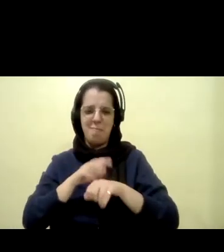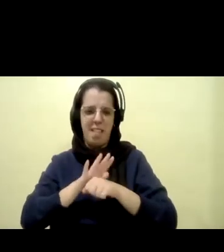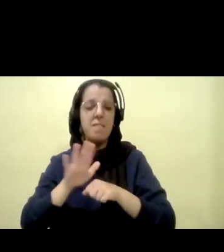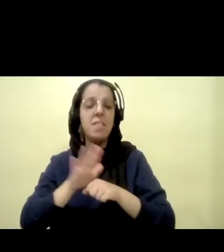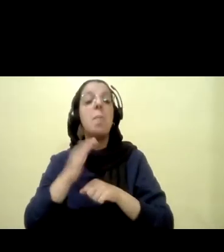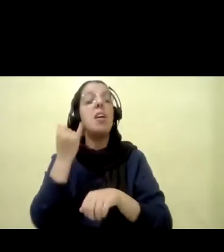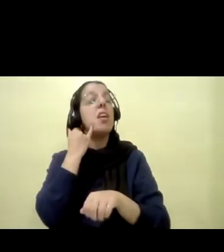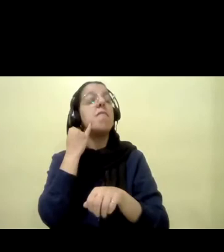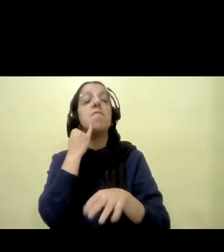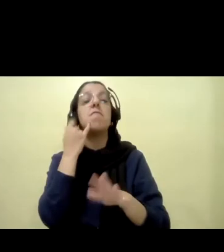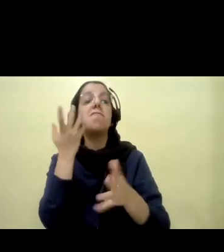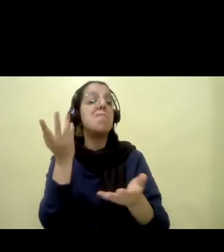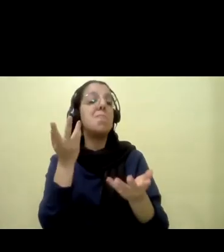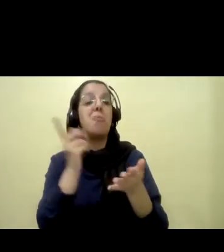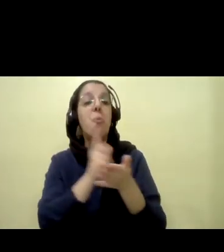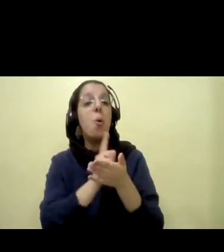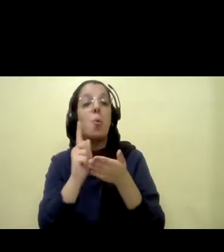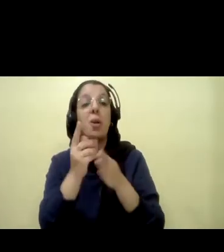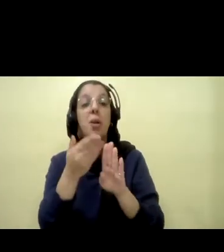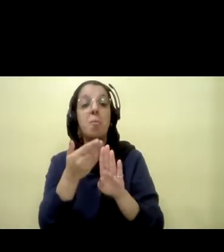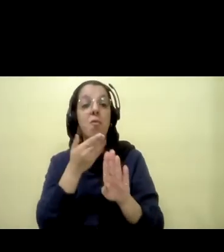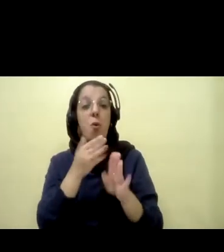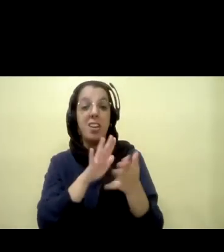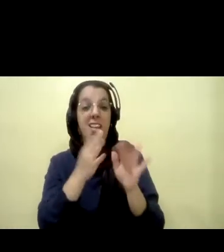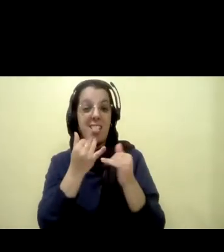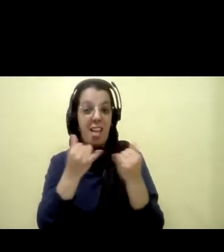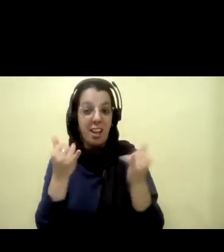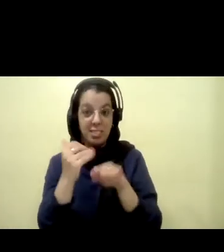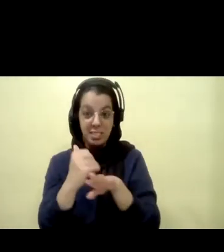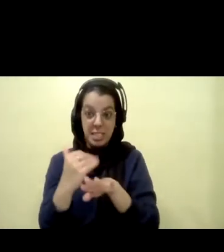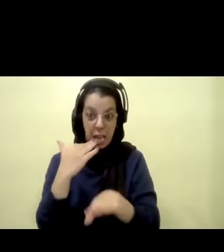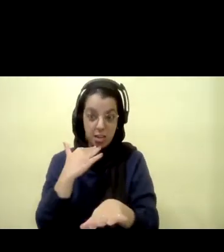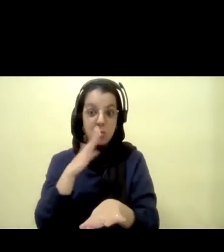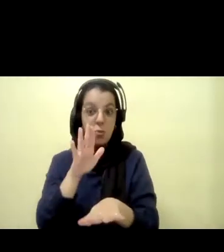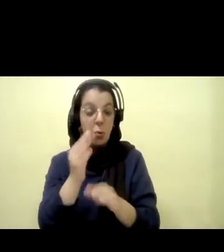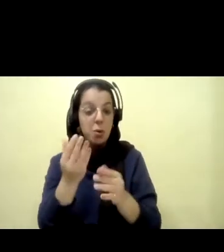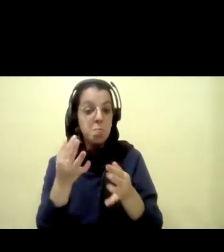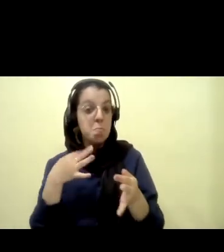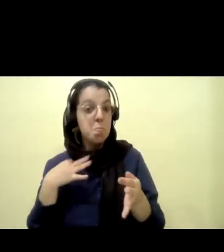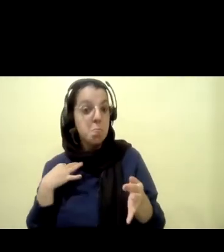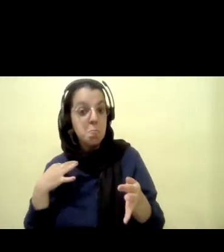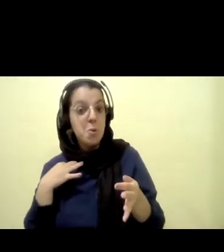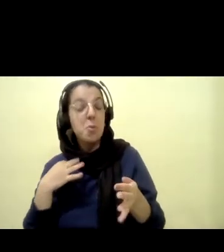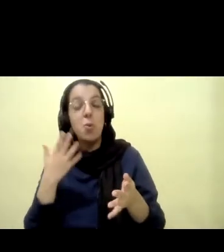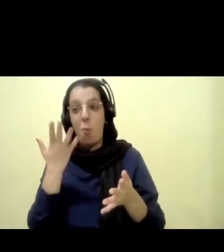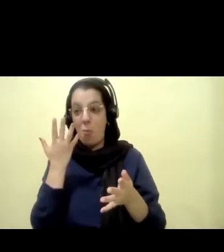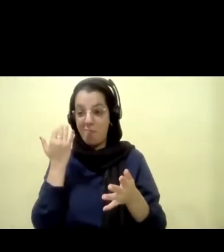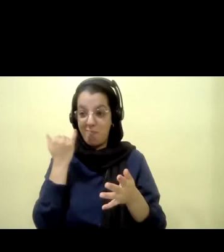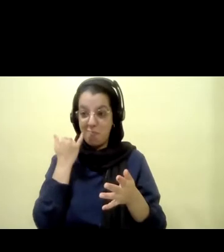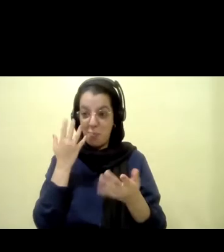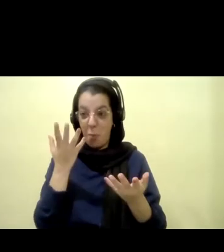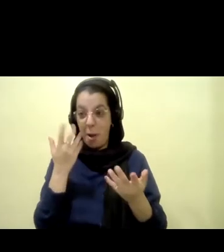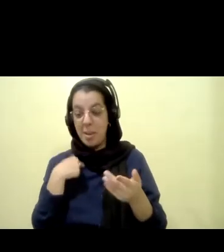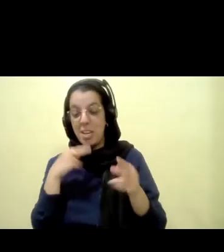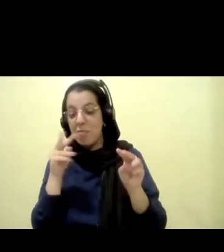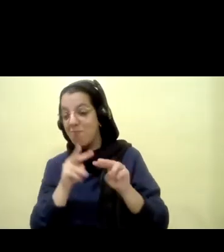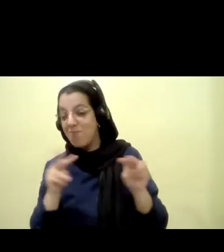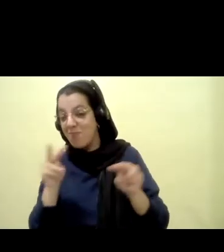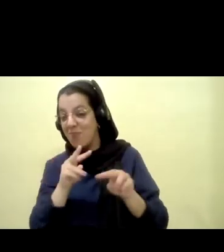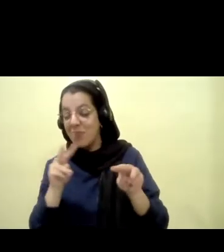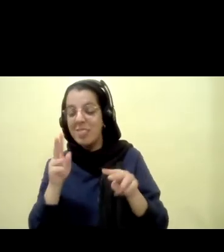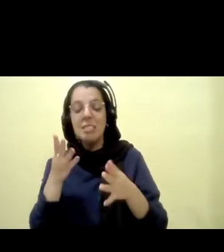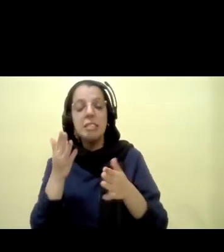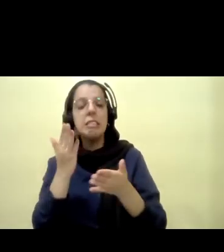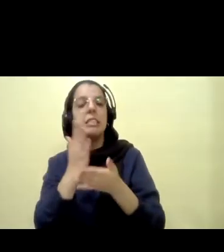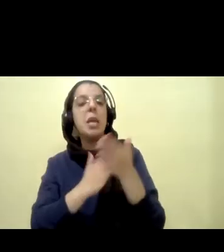give me, a week before the deadline, say, and you want me to have a look and then just send you some notes back or have a